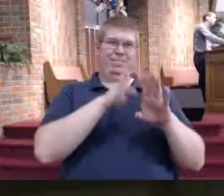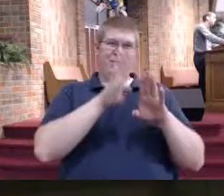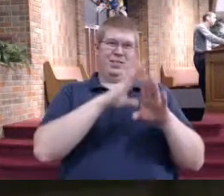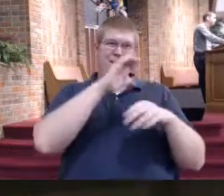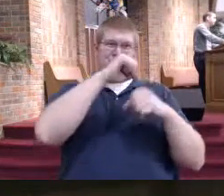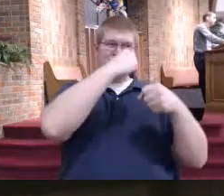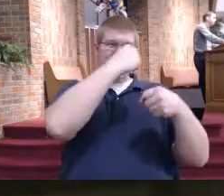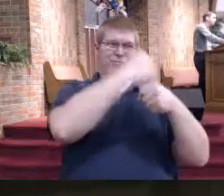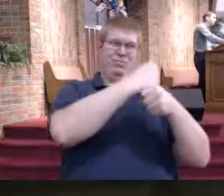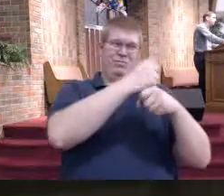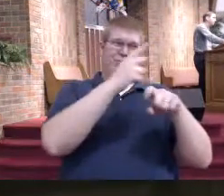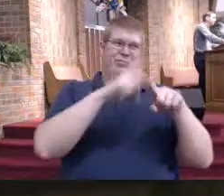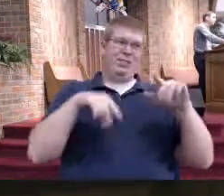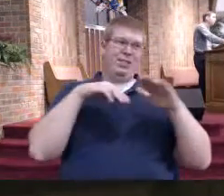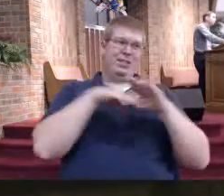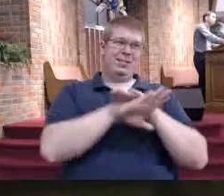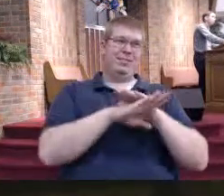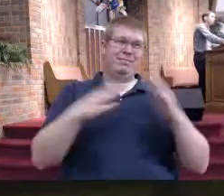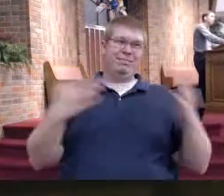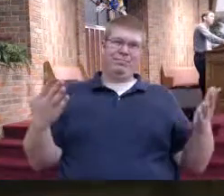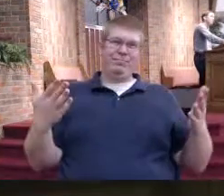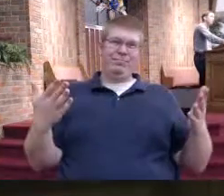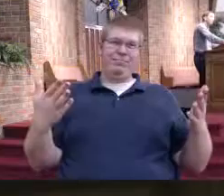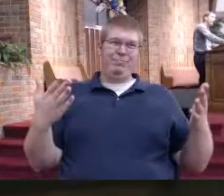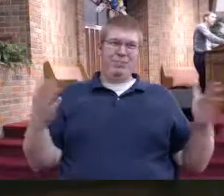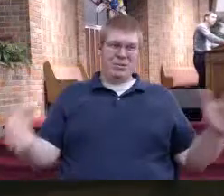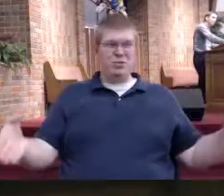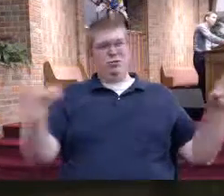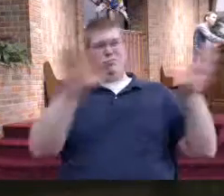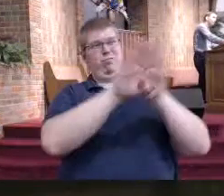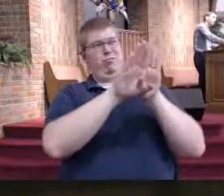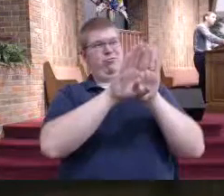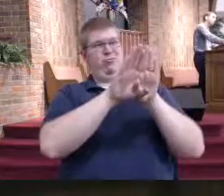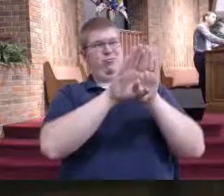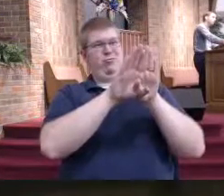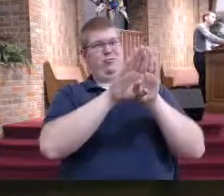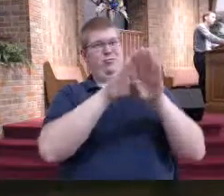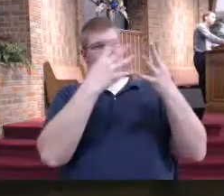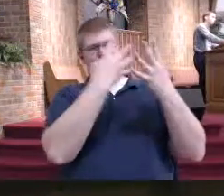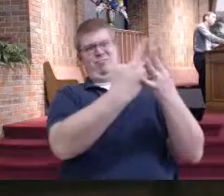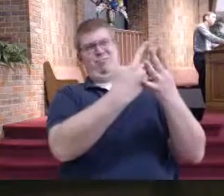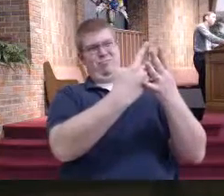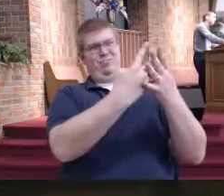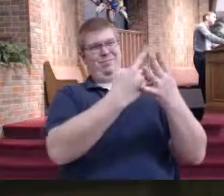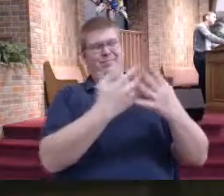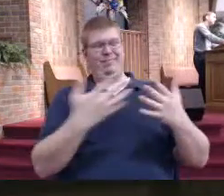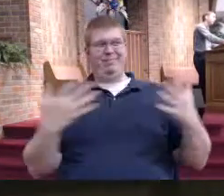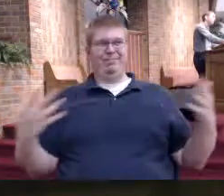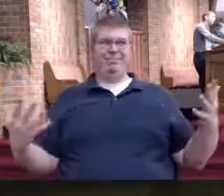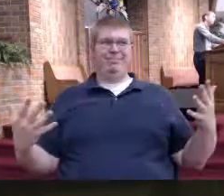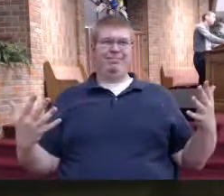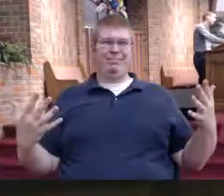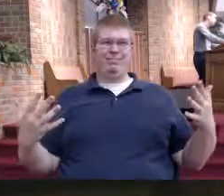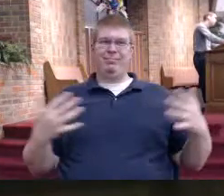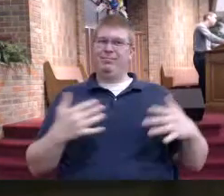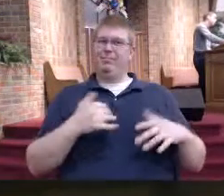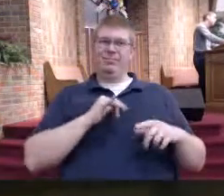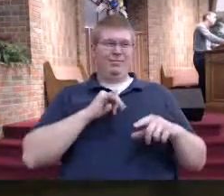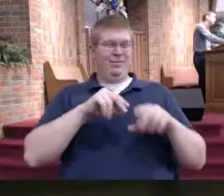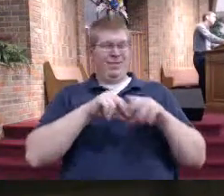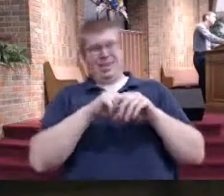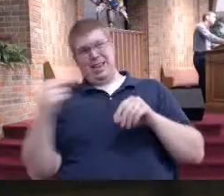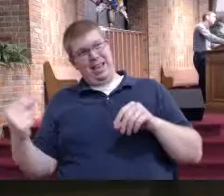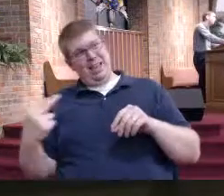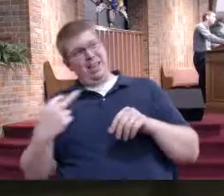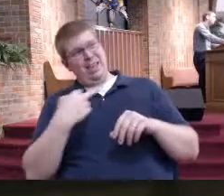ceremony. You know, the doors are shut, the gates are locked. We're not on the inside, we're on the outside. We can hear